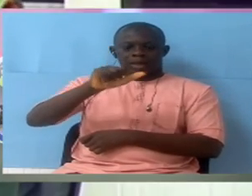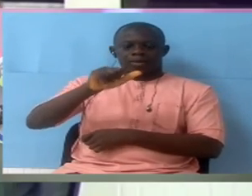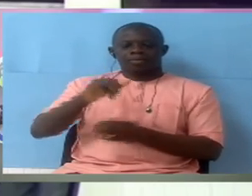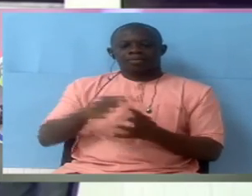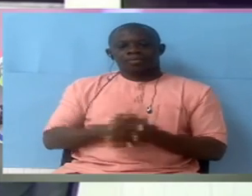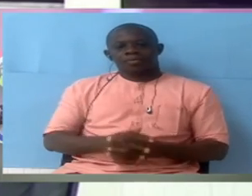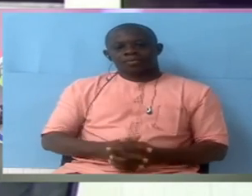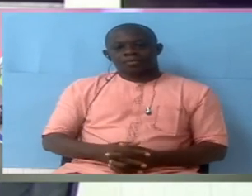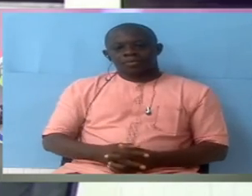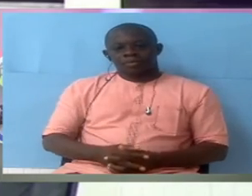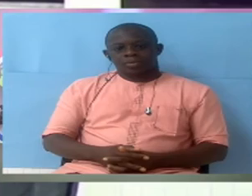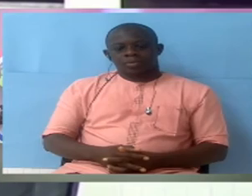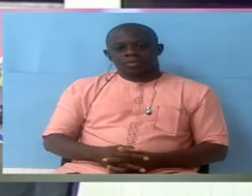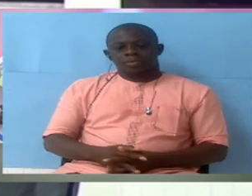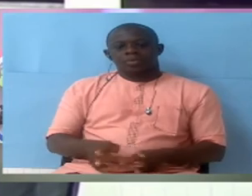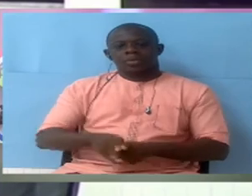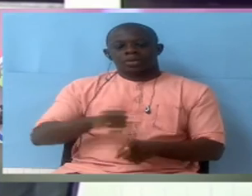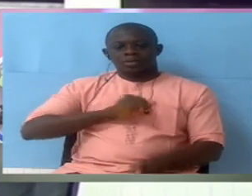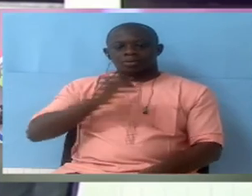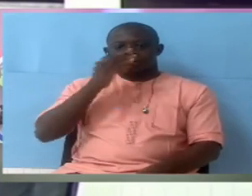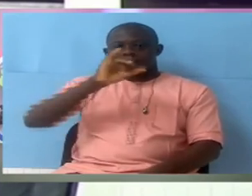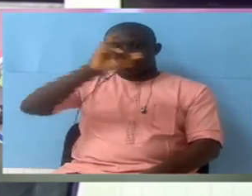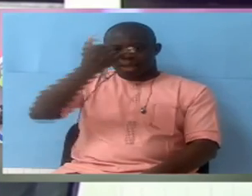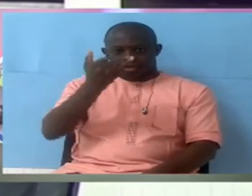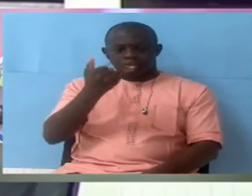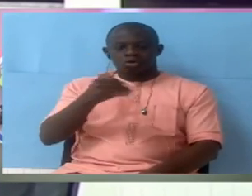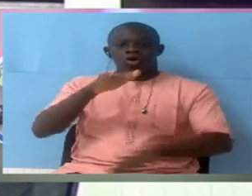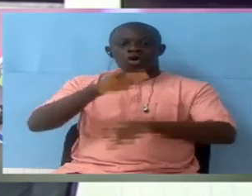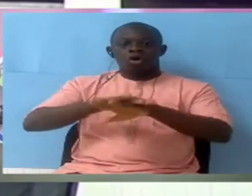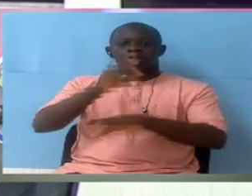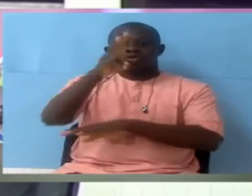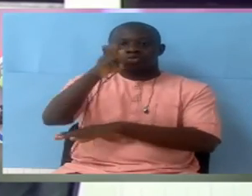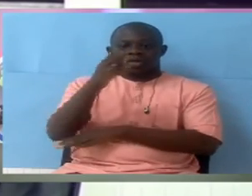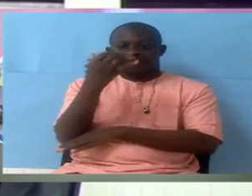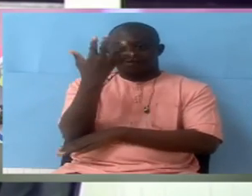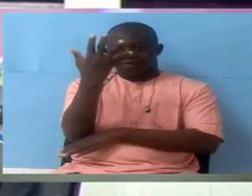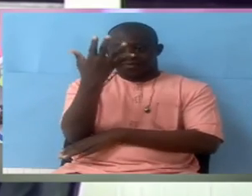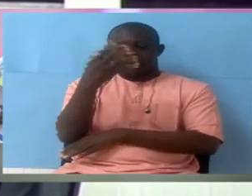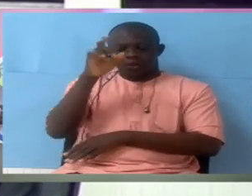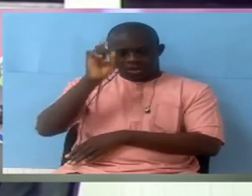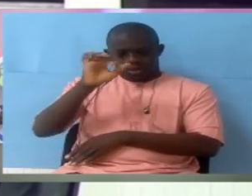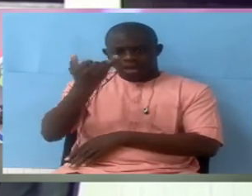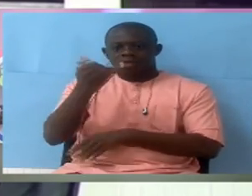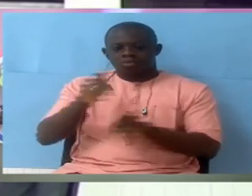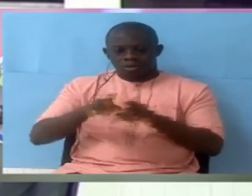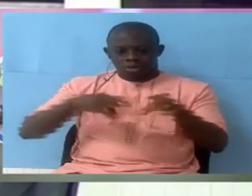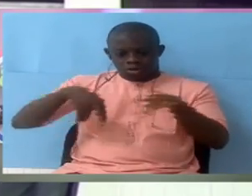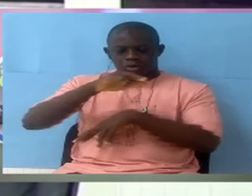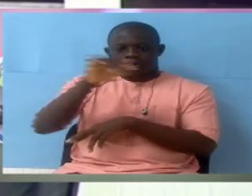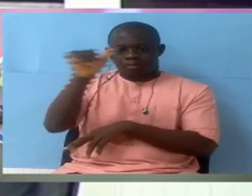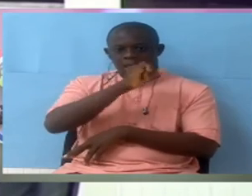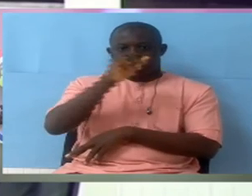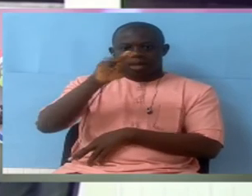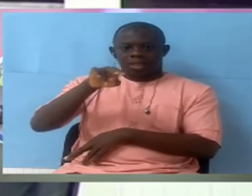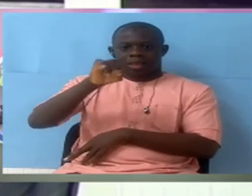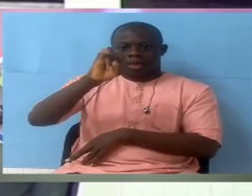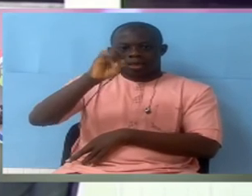Ndax delo nañ la NIA. I went again on the 25th. Waaw delo nañ ma fa wat ñaar fukk fana juroom ci wër bis